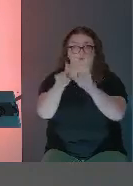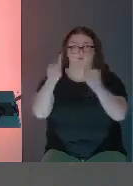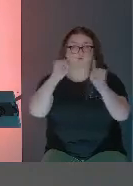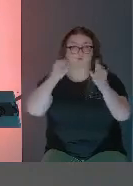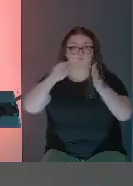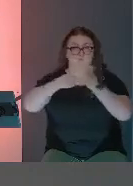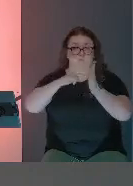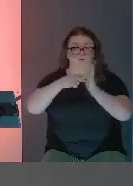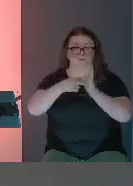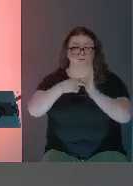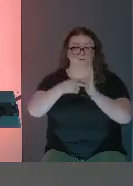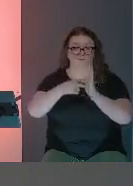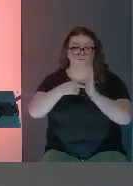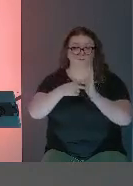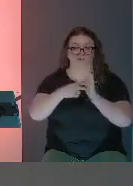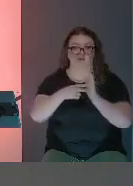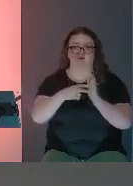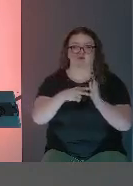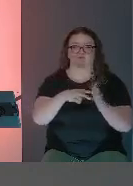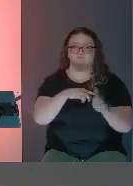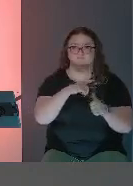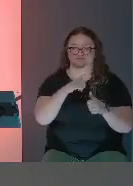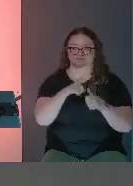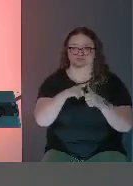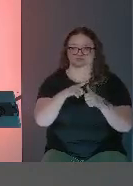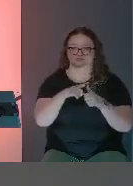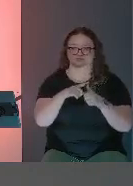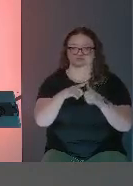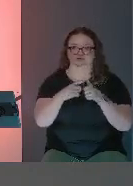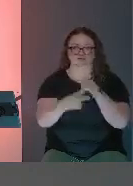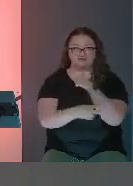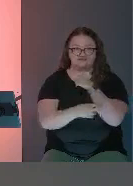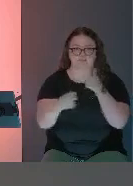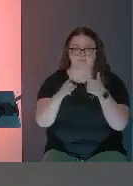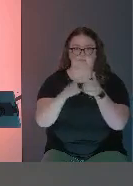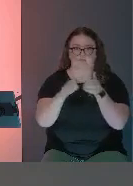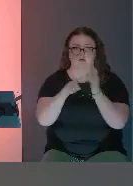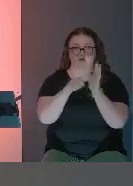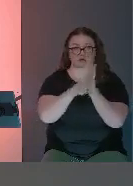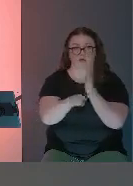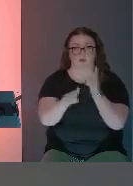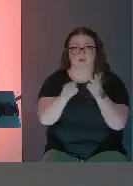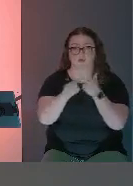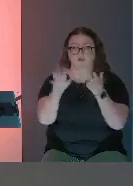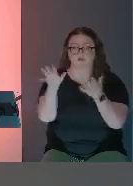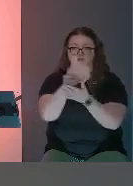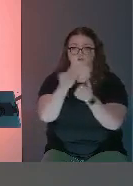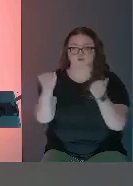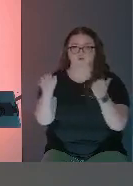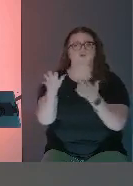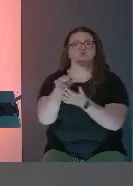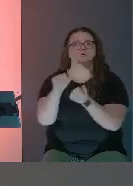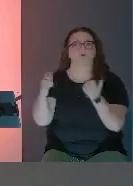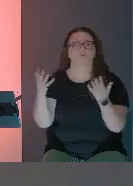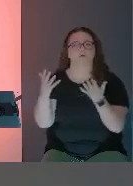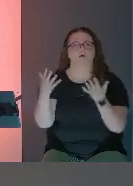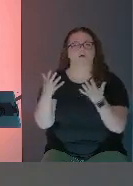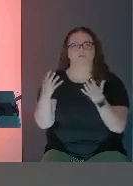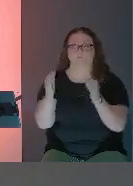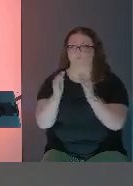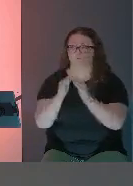And then Jesus reminds them, the thief comes to steal, kill, and to destroy. And you know what he's destroying like never before?